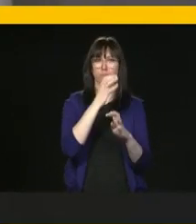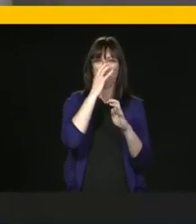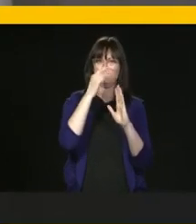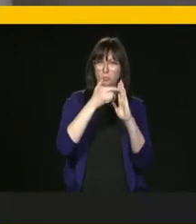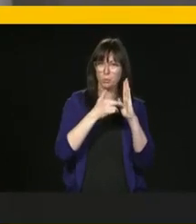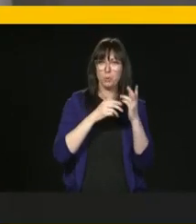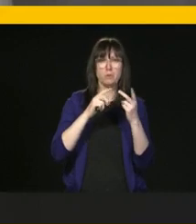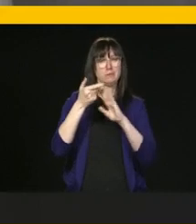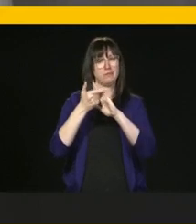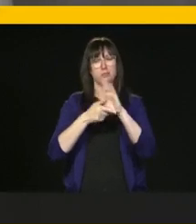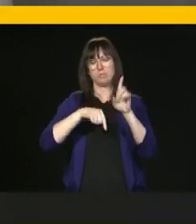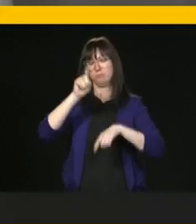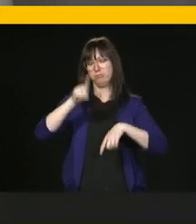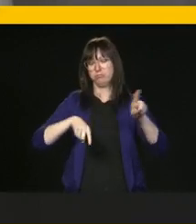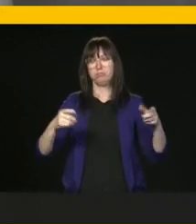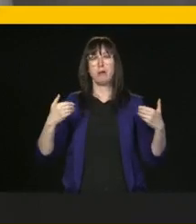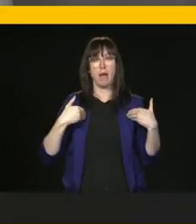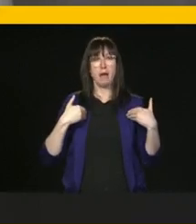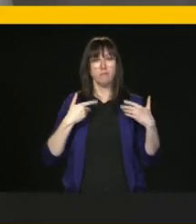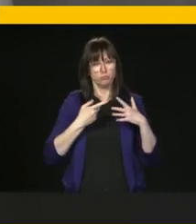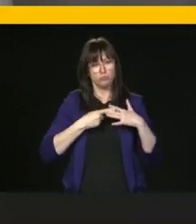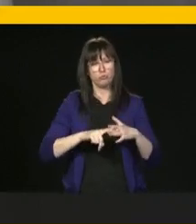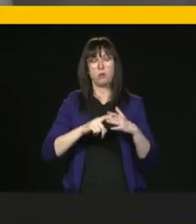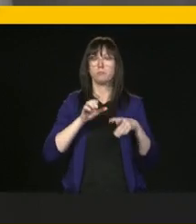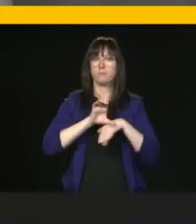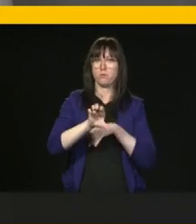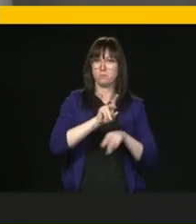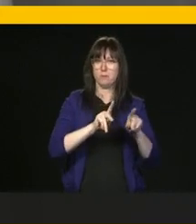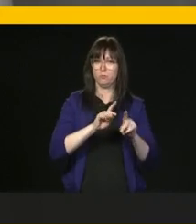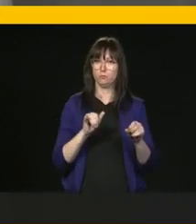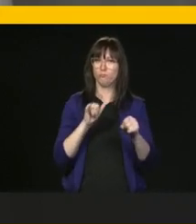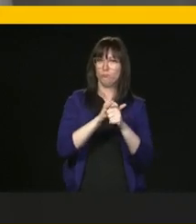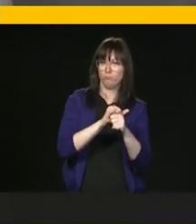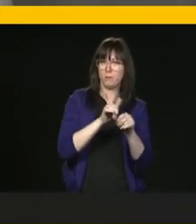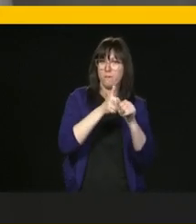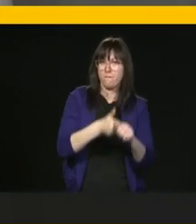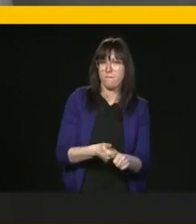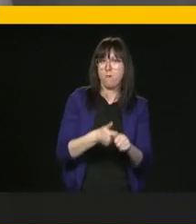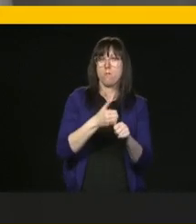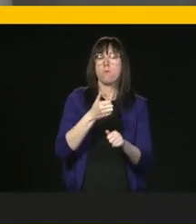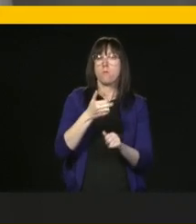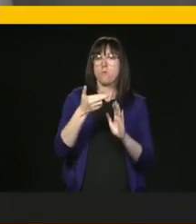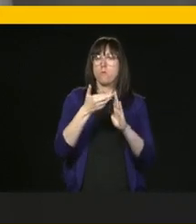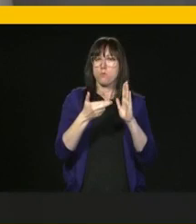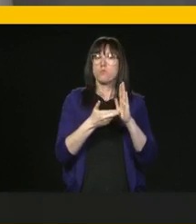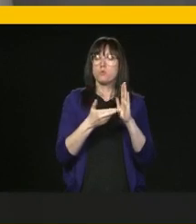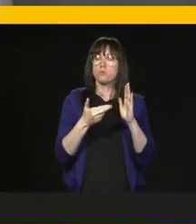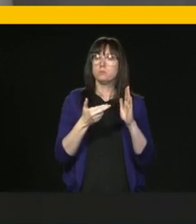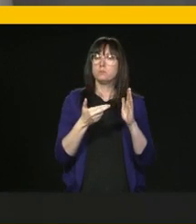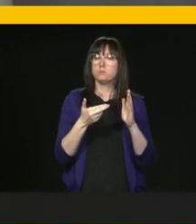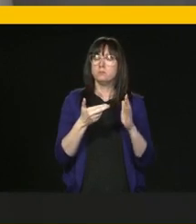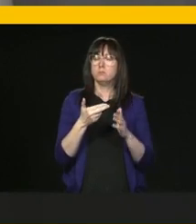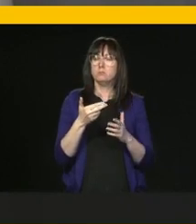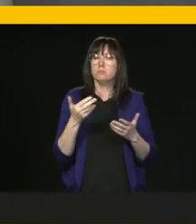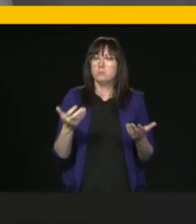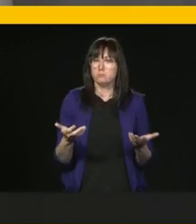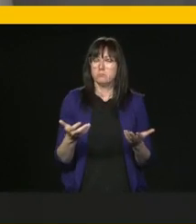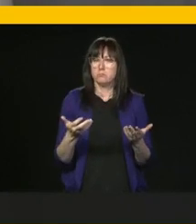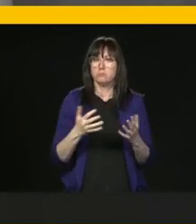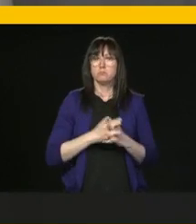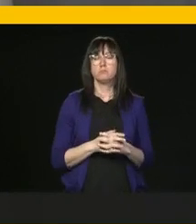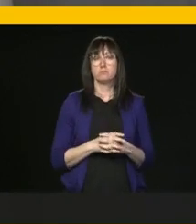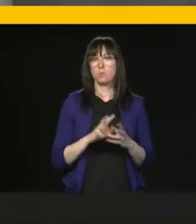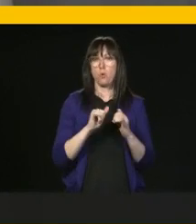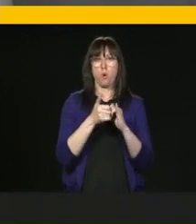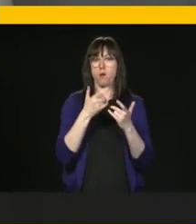to compel citizens to comply with the quarantine orders that are in place or the closures or different measures that are